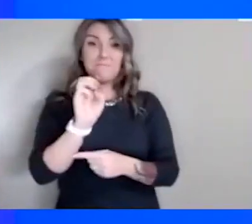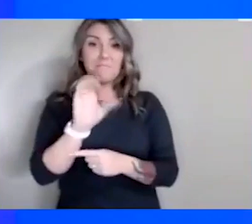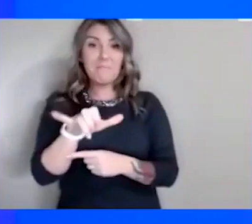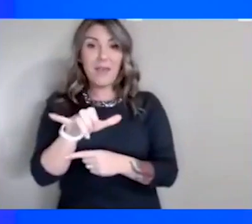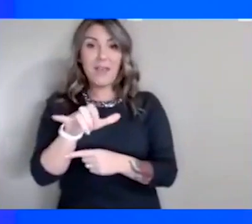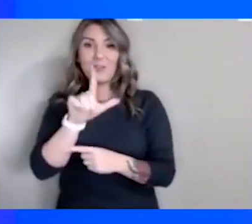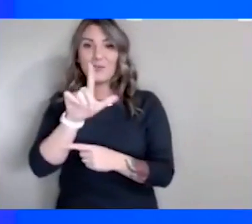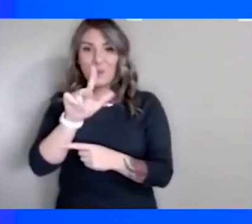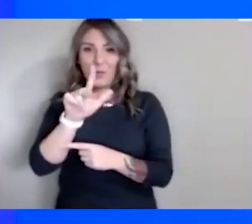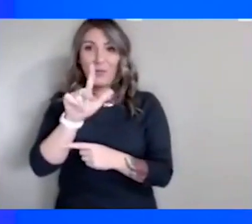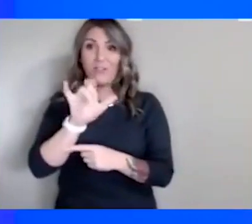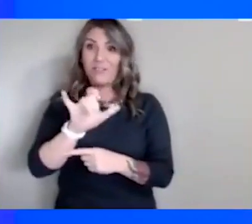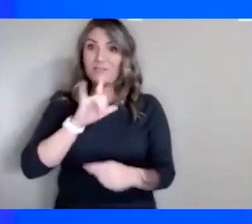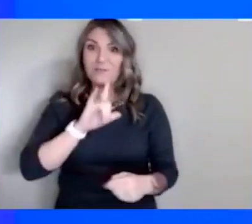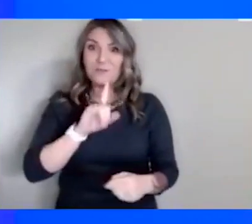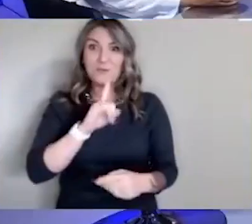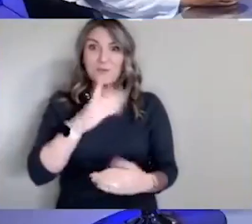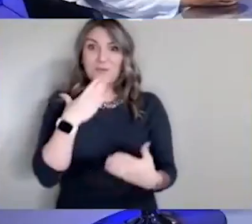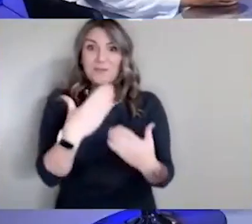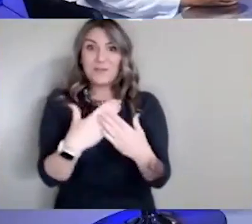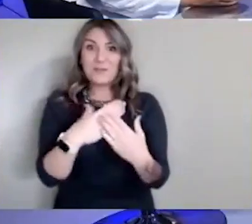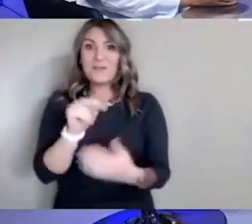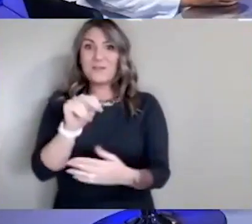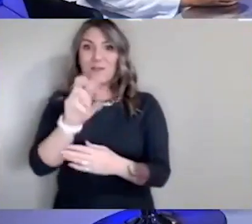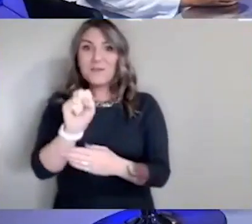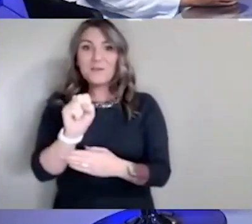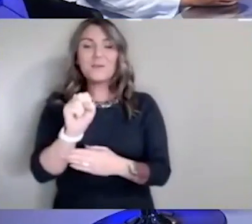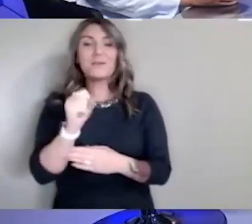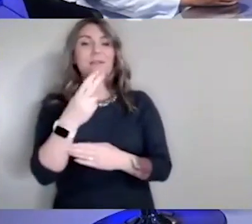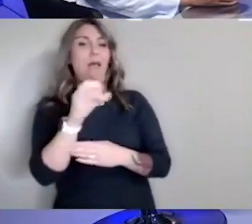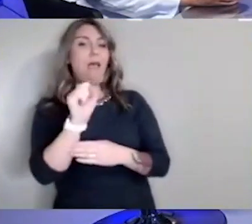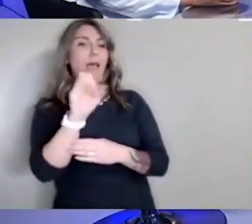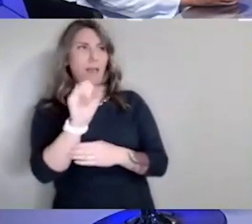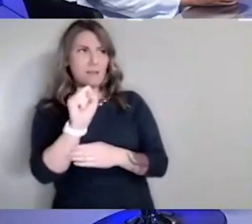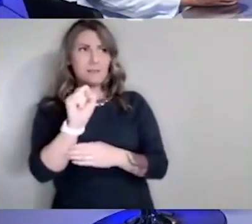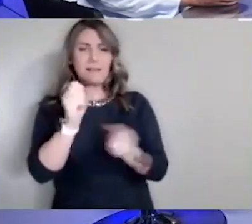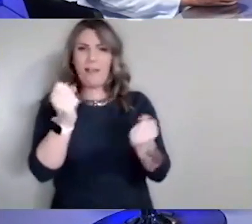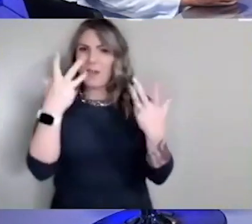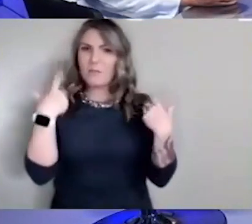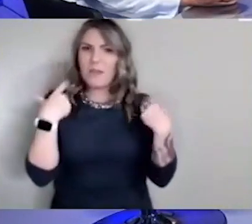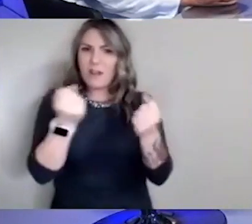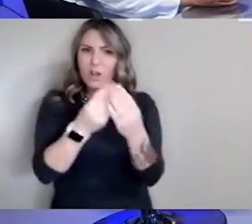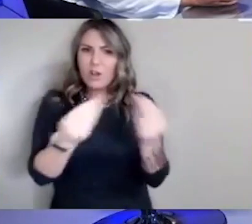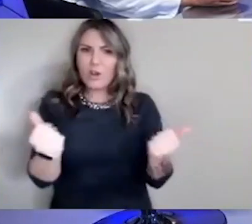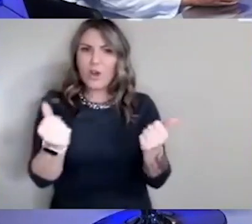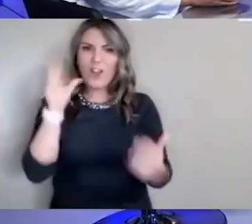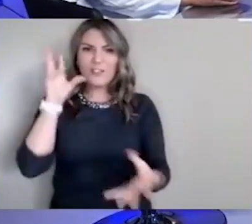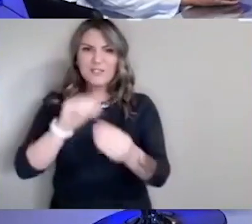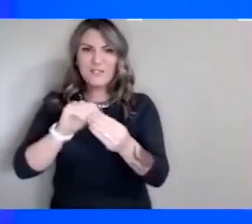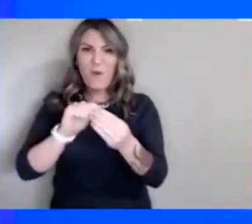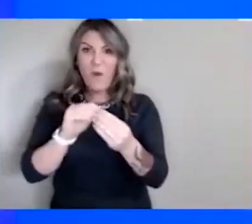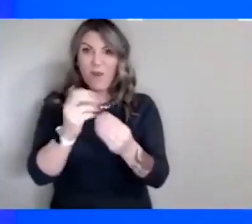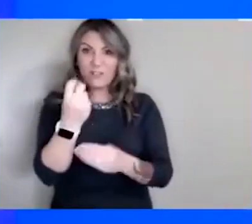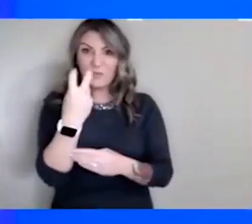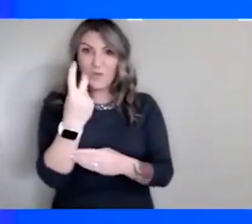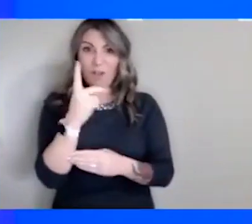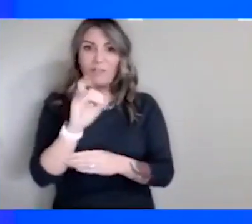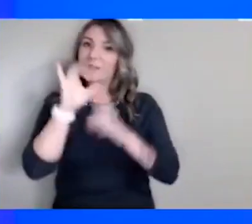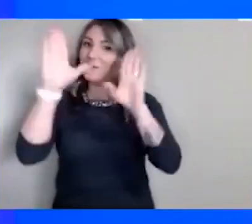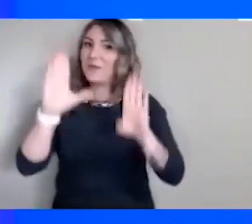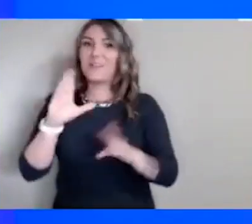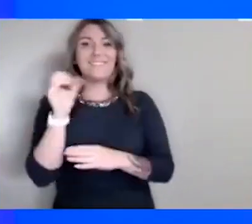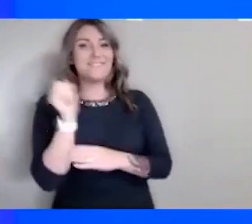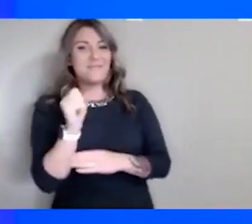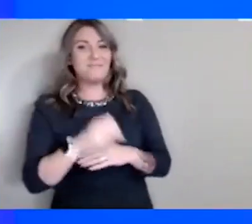Yeah. So that's really good news. Hays and we has don't even have 2 that many active. recovering right now. I mean, our total is 12. Holy cow. That's great. Yeah, so, you know, I think,